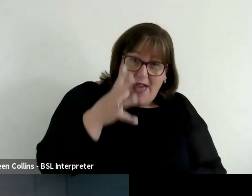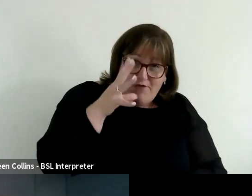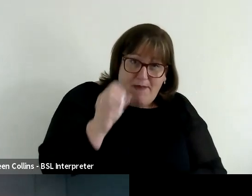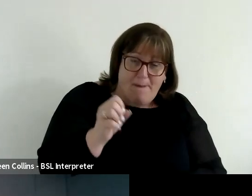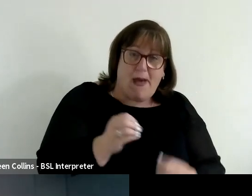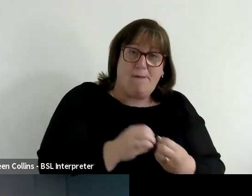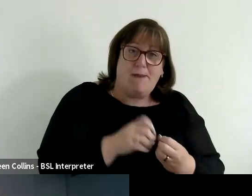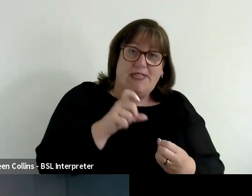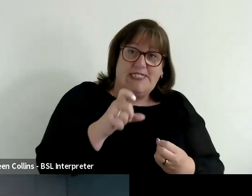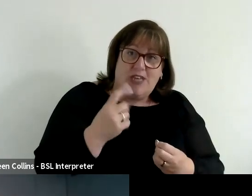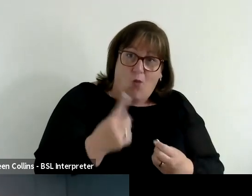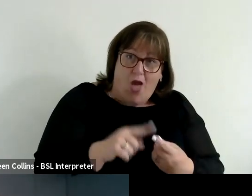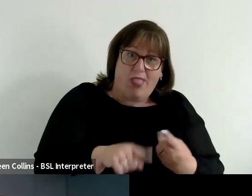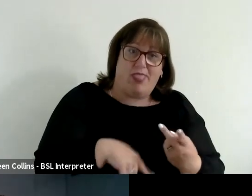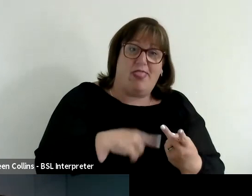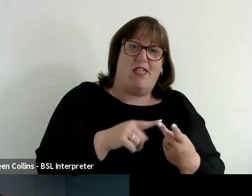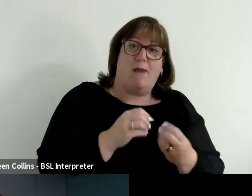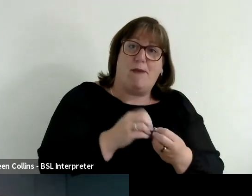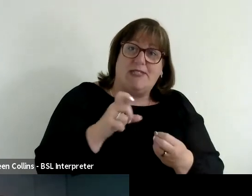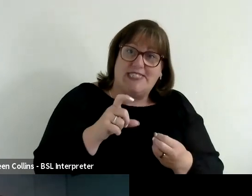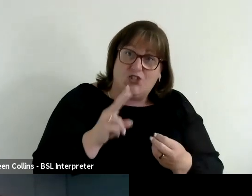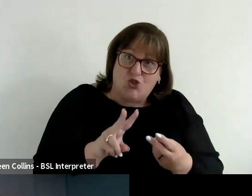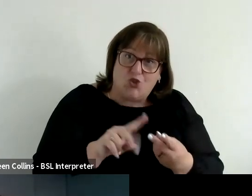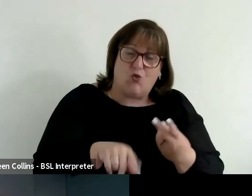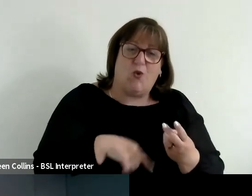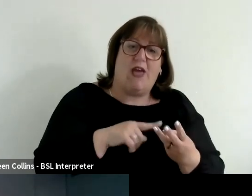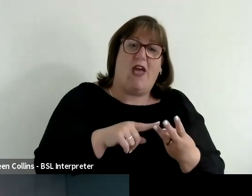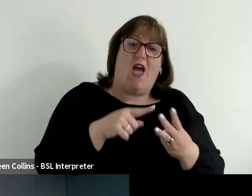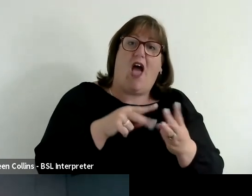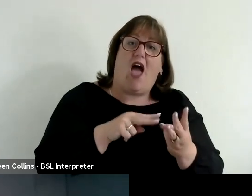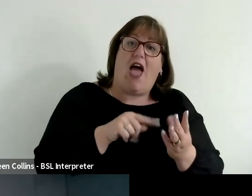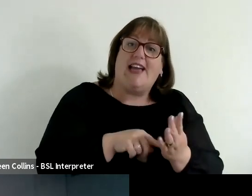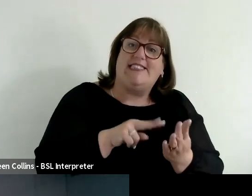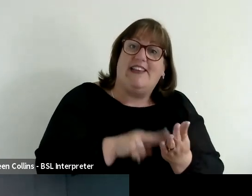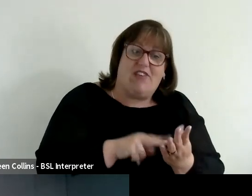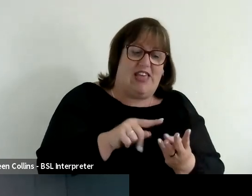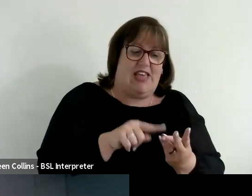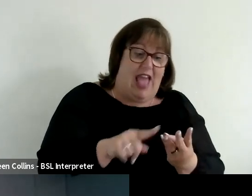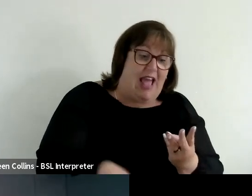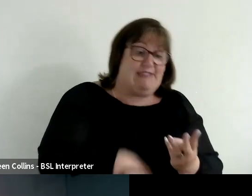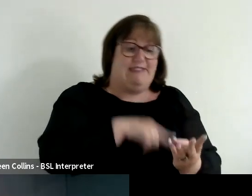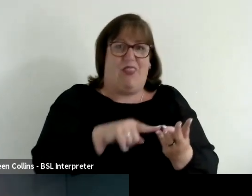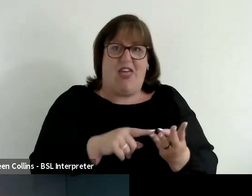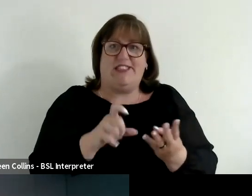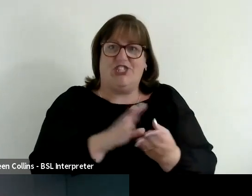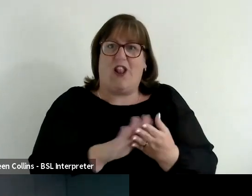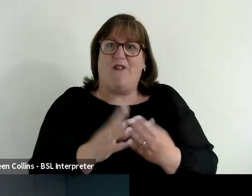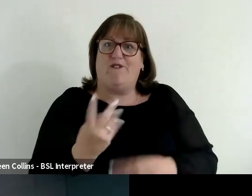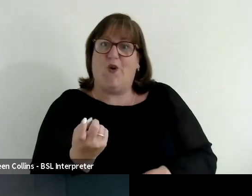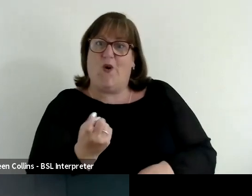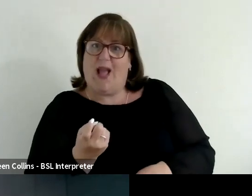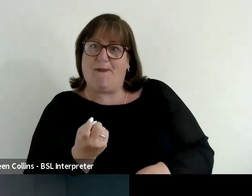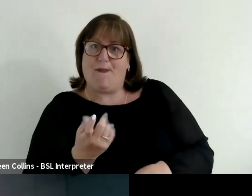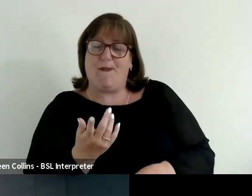BBC Two, or ITV. And when Channel 4 came along, that was terribly exciting because there was something else that you